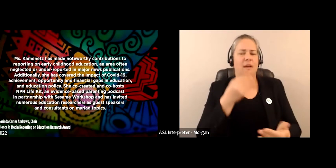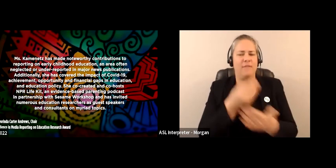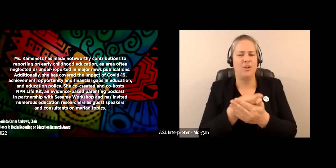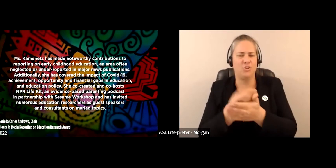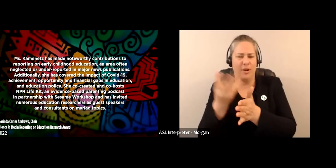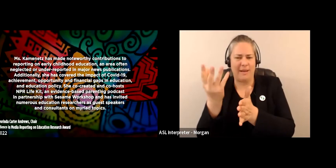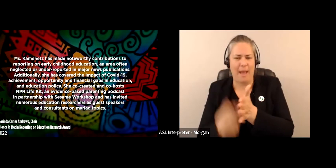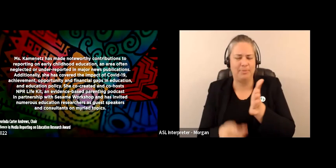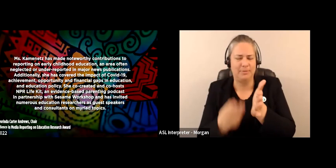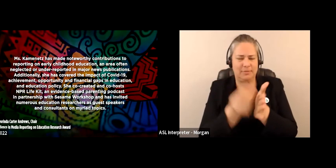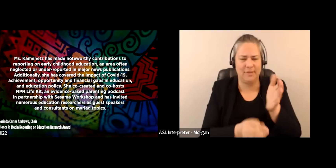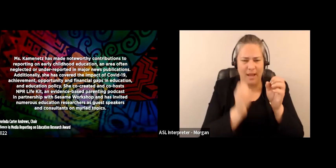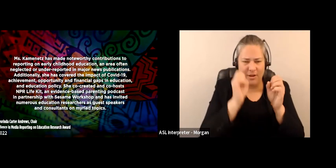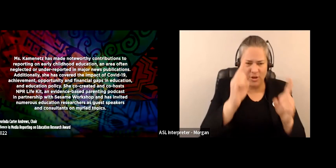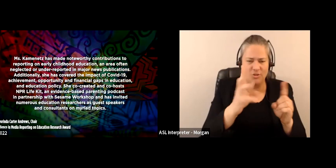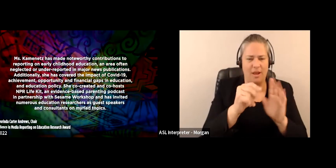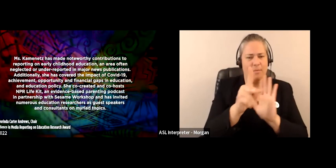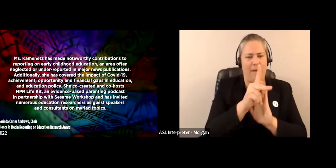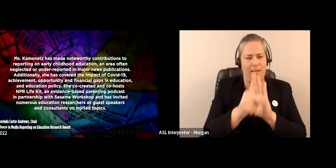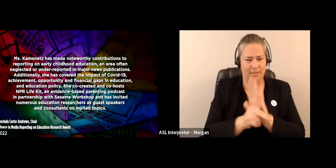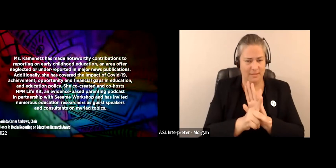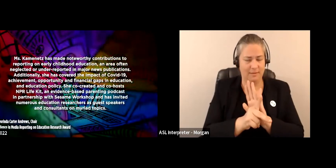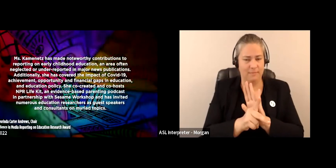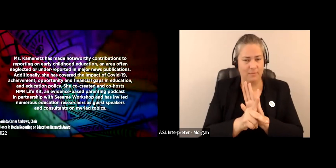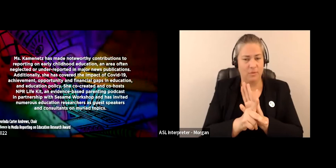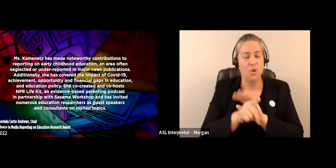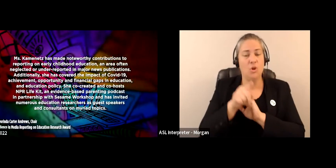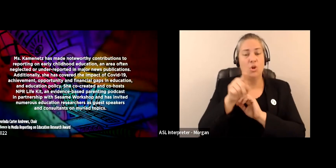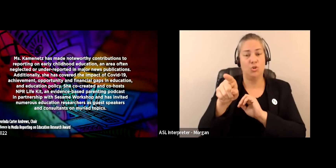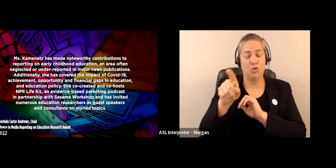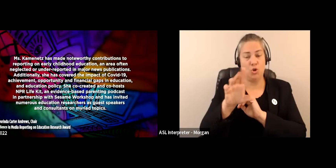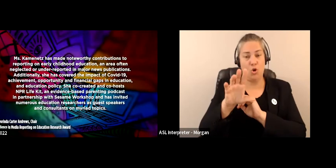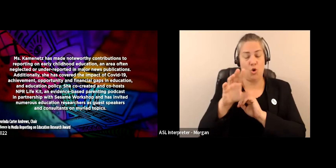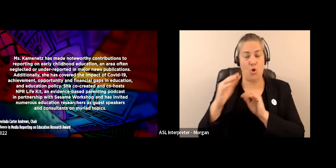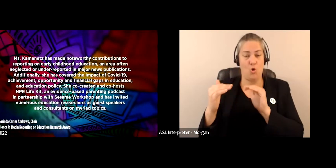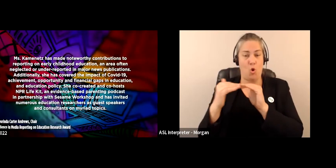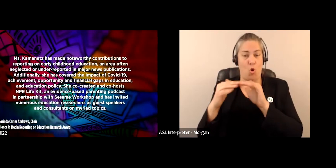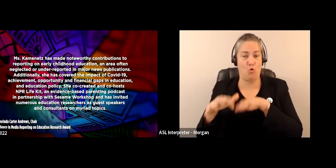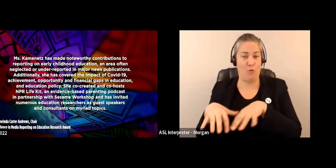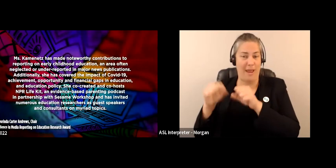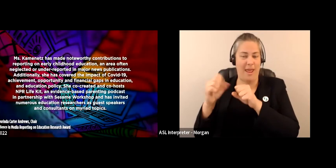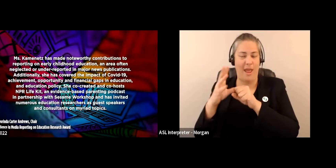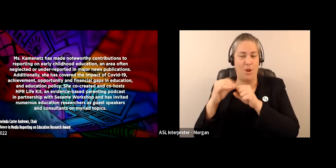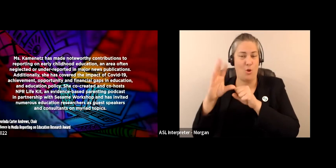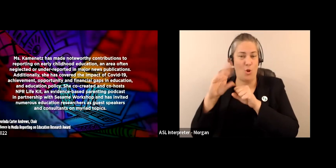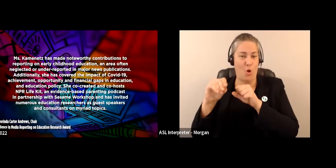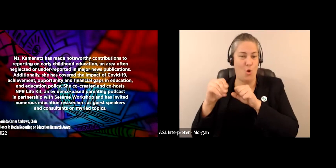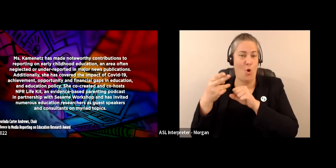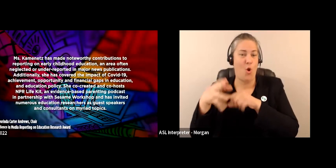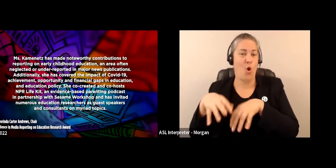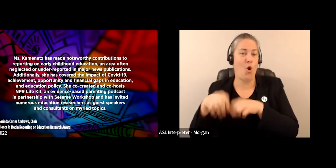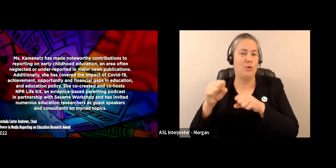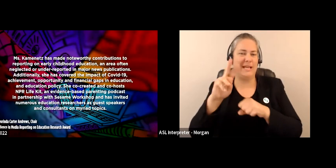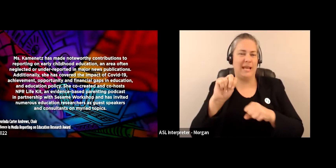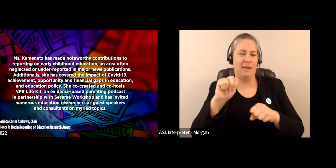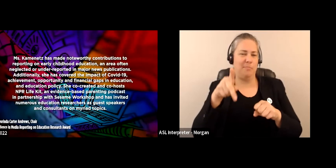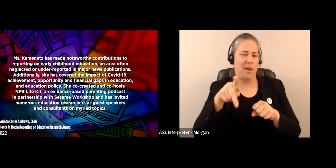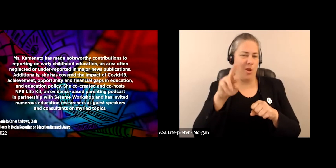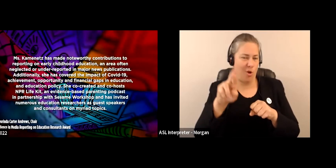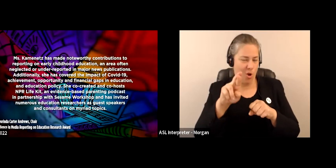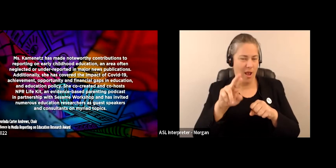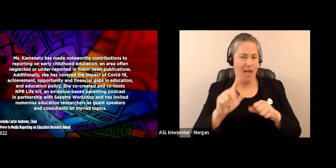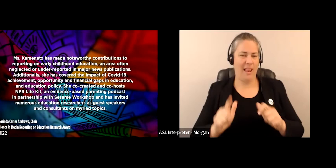and education policy. She co-created and co-hosts NPR Life Kit, an